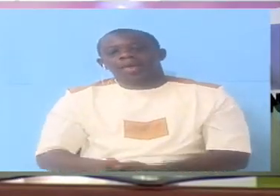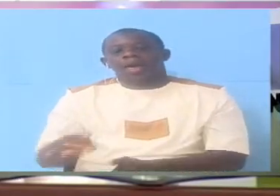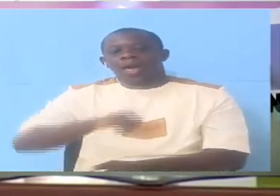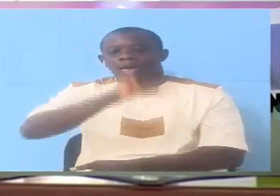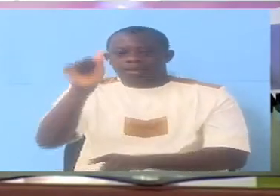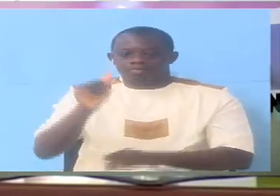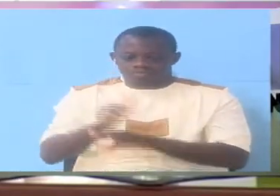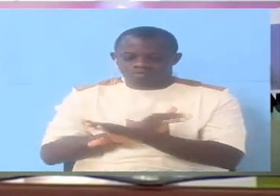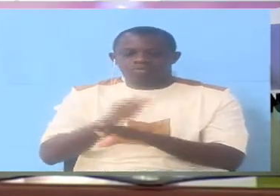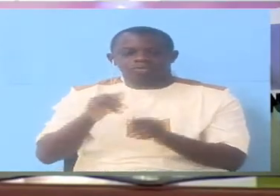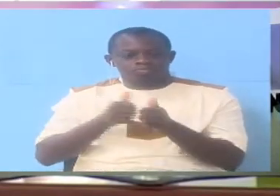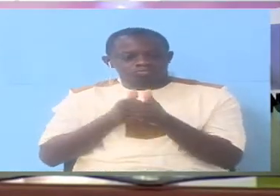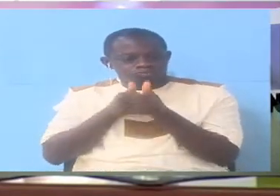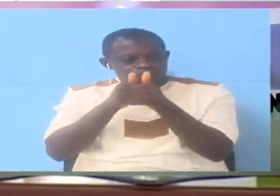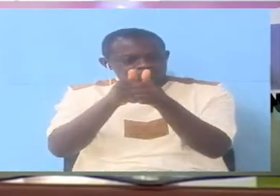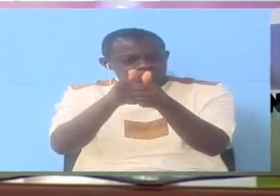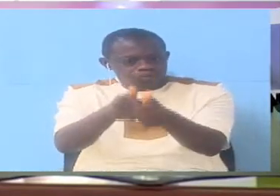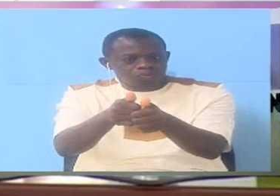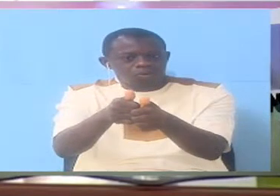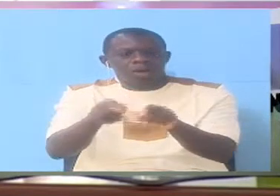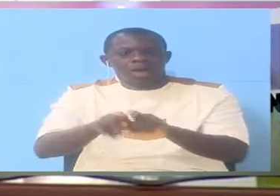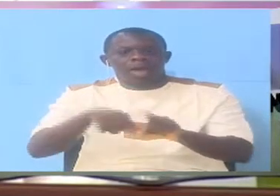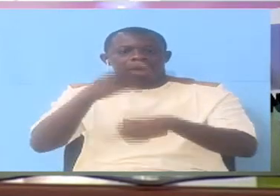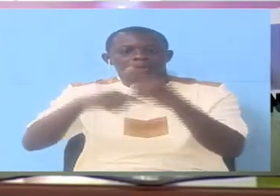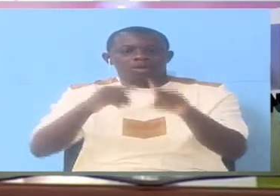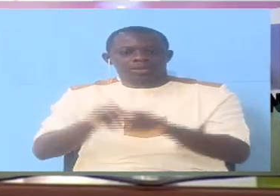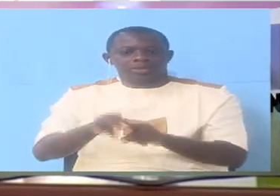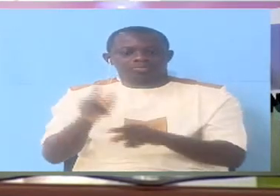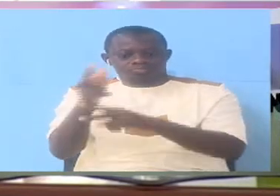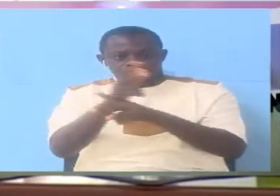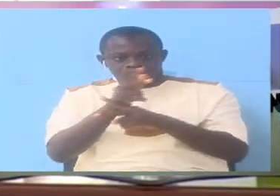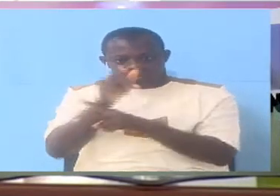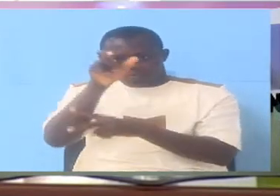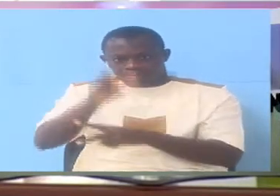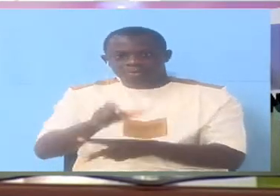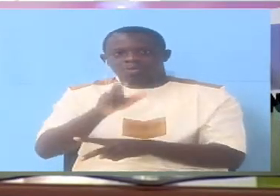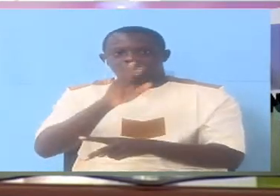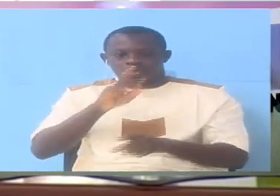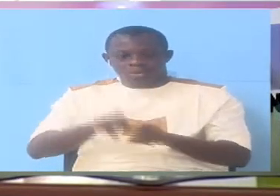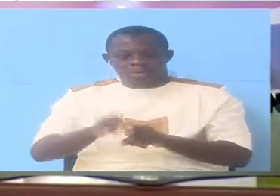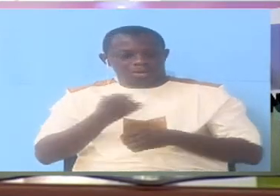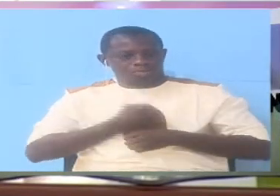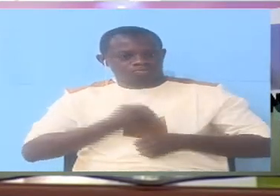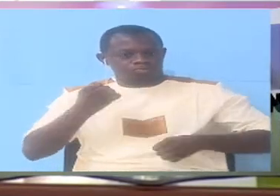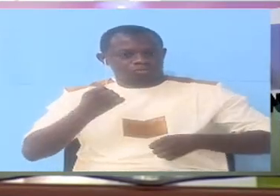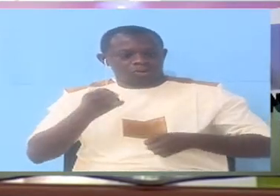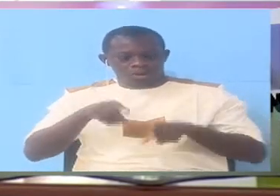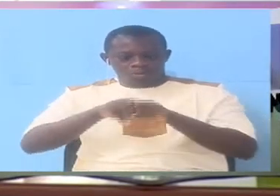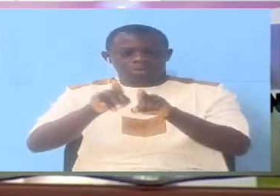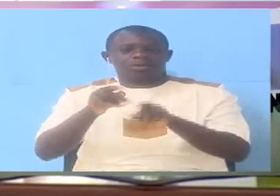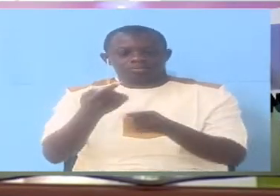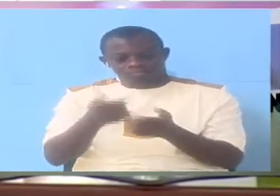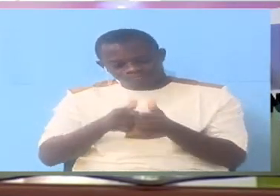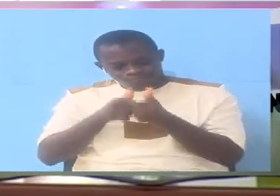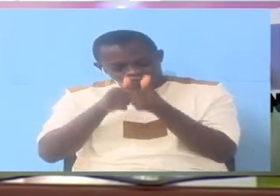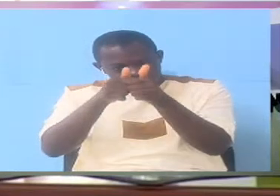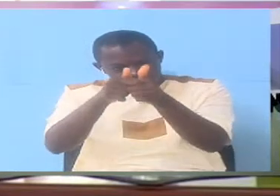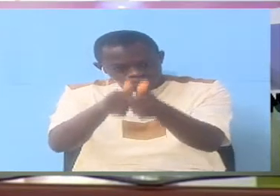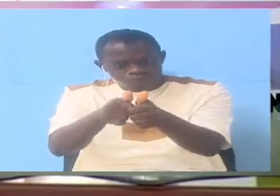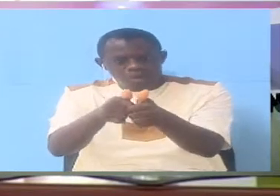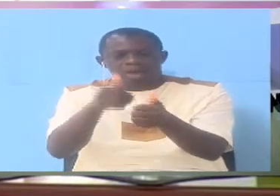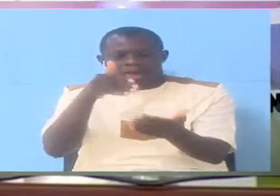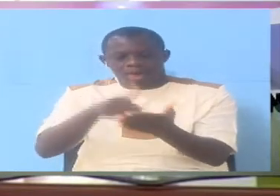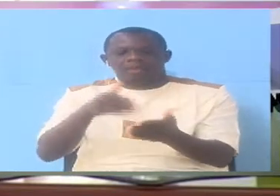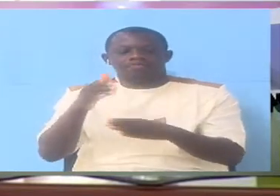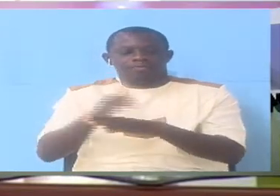they were escorted under armed guards in a single file. ci lañ leen dal di yóbbu nag ci ay ñoo xam ne ñu ngi leen doon garder te ñu